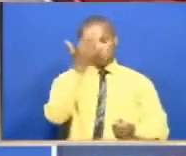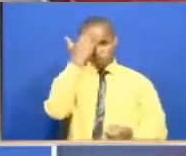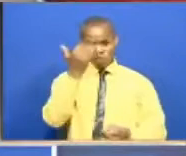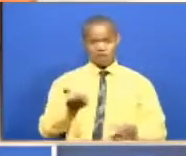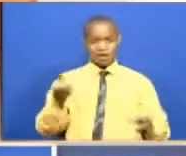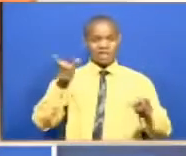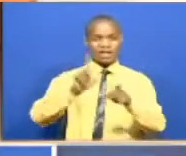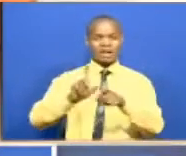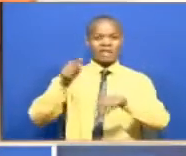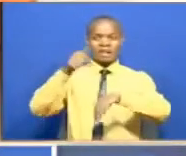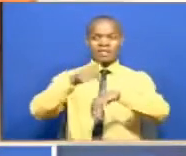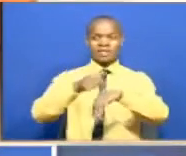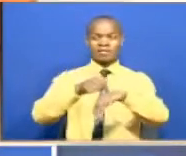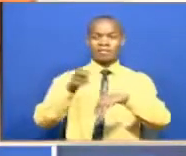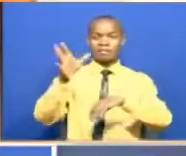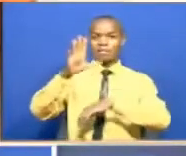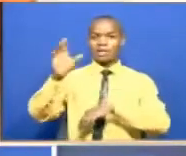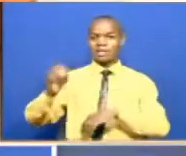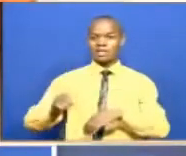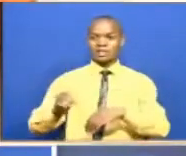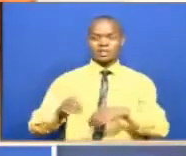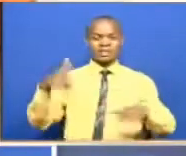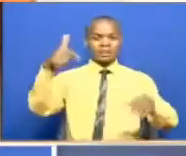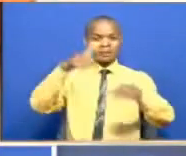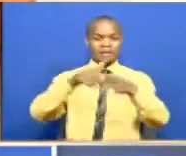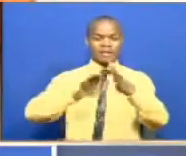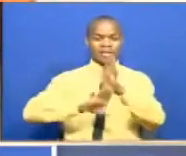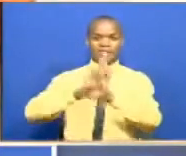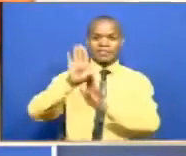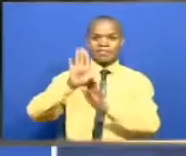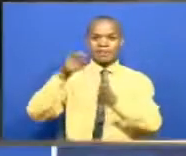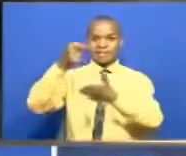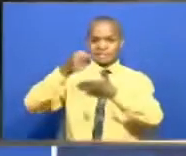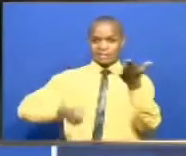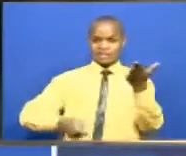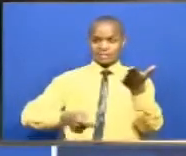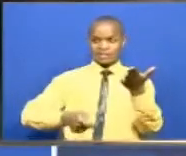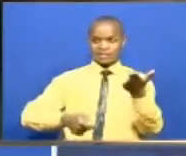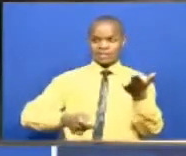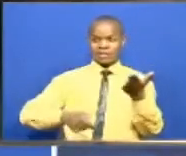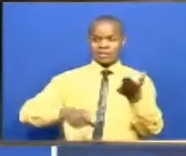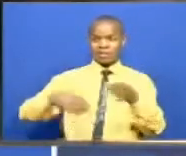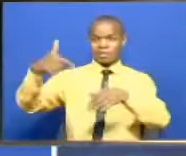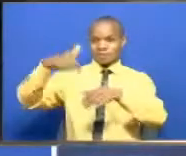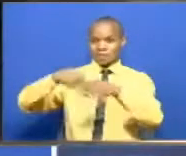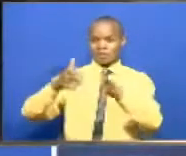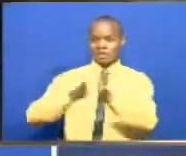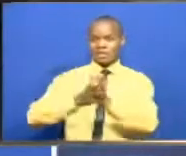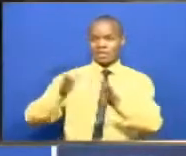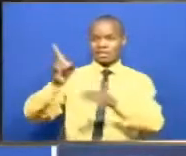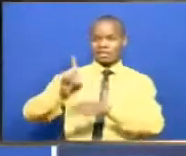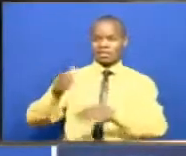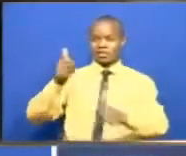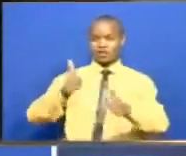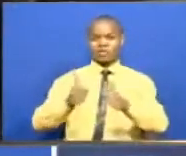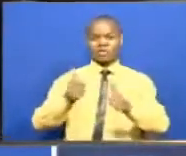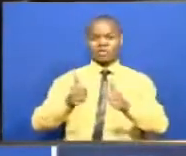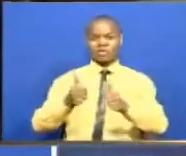of revised rates of petroleum development levy for Super Petrol and diesel, which was effected on July 10th,